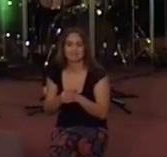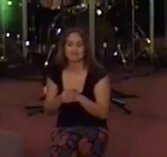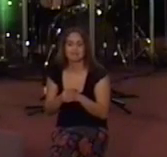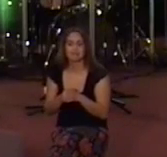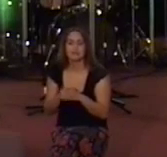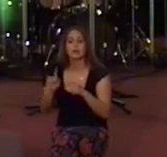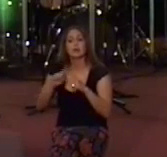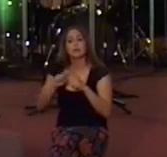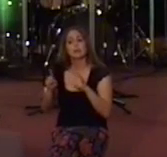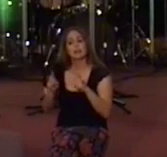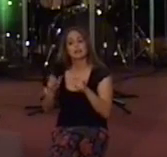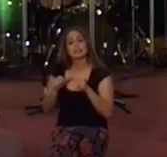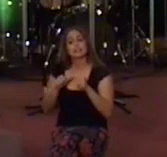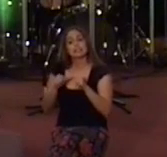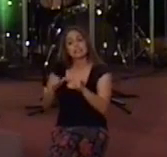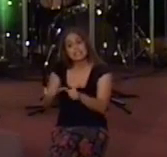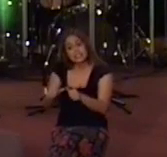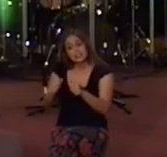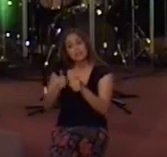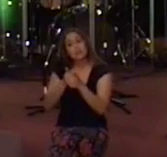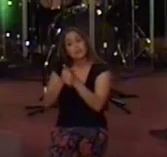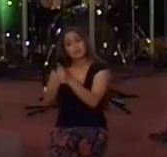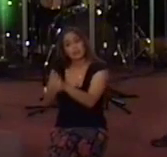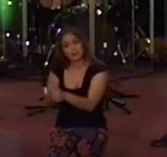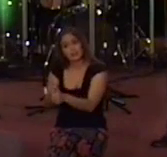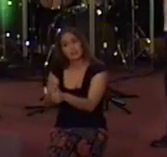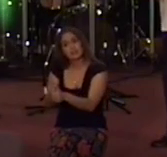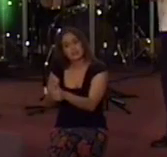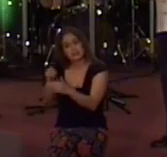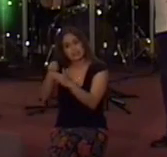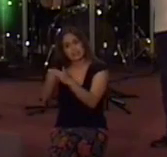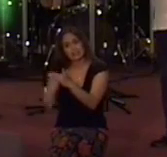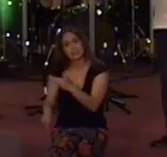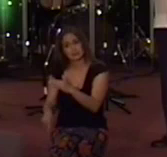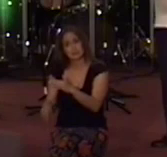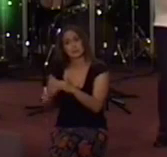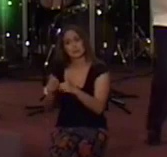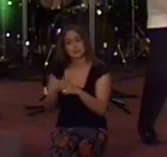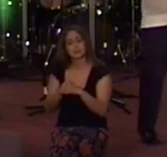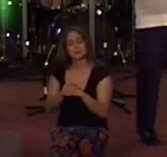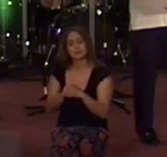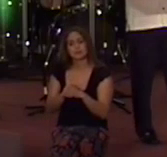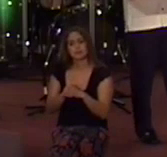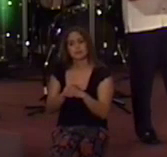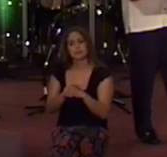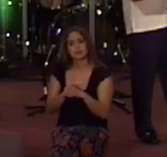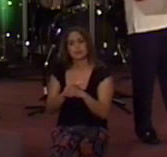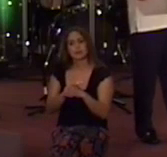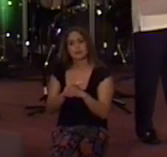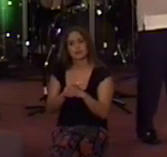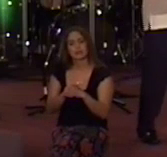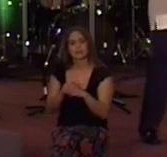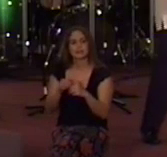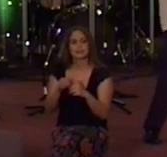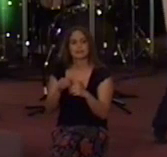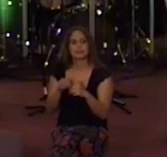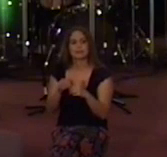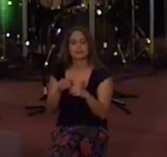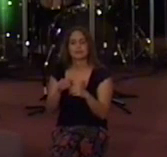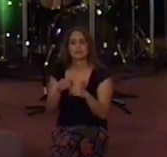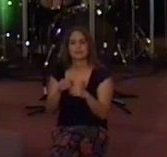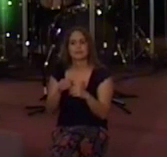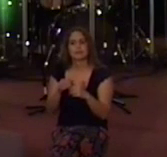But as you follow him more in depth, you see, it's kind of an inverted corporate ladder.